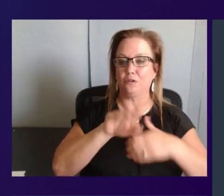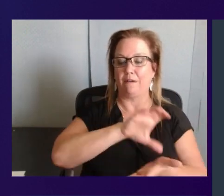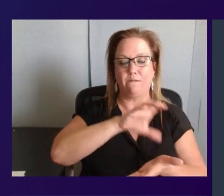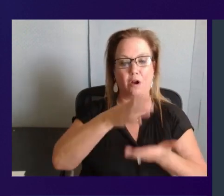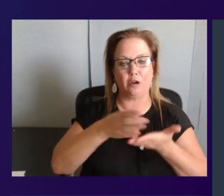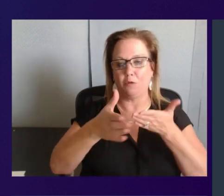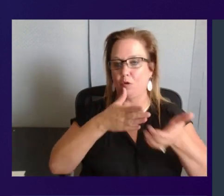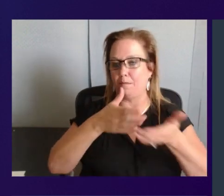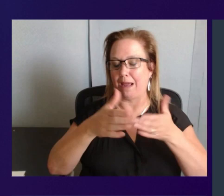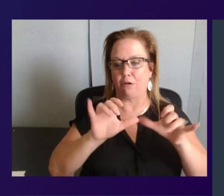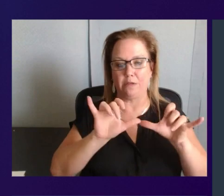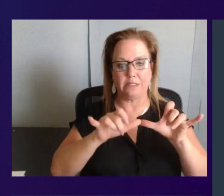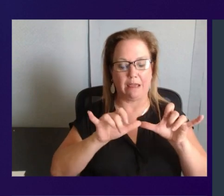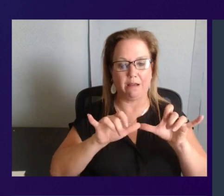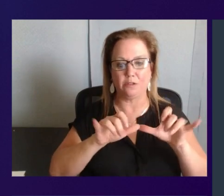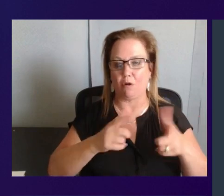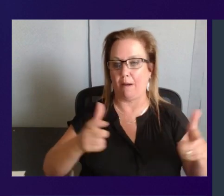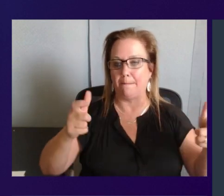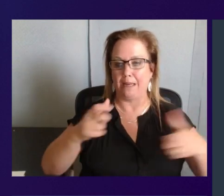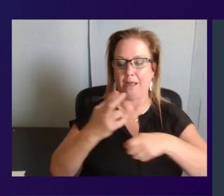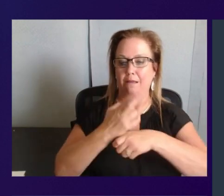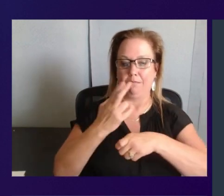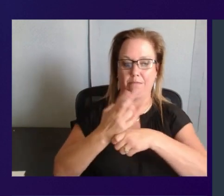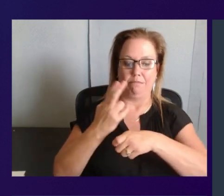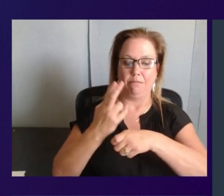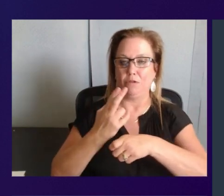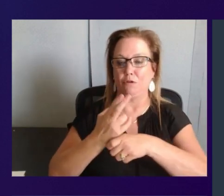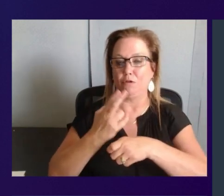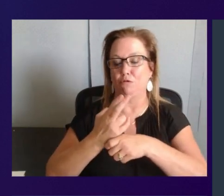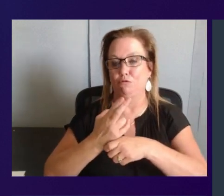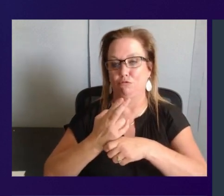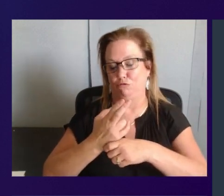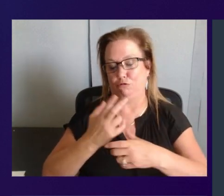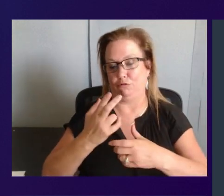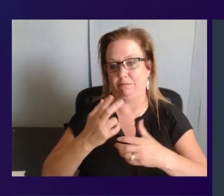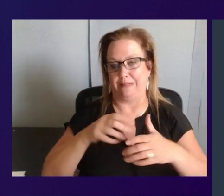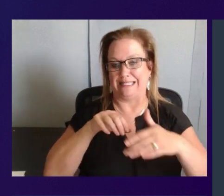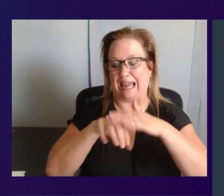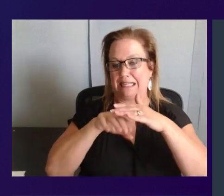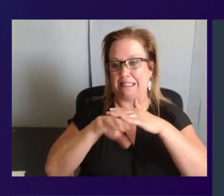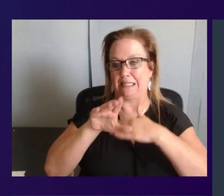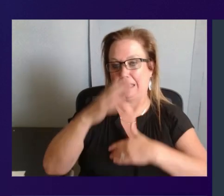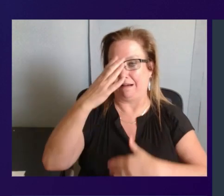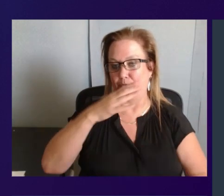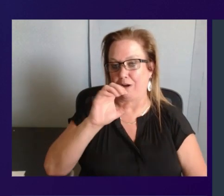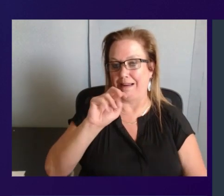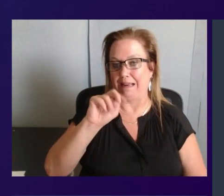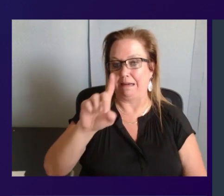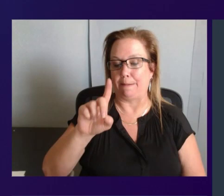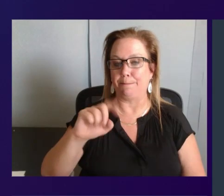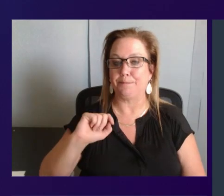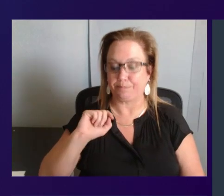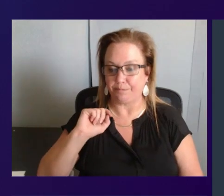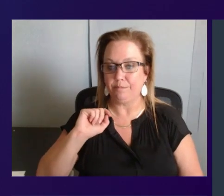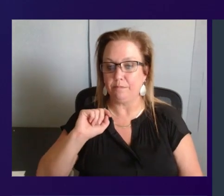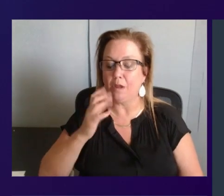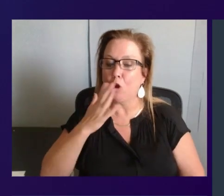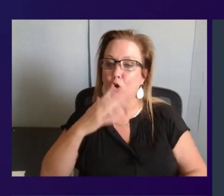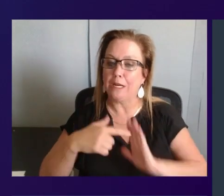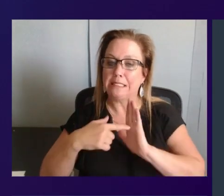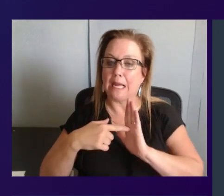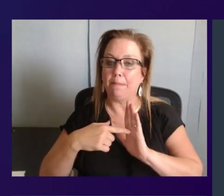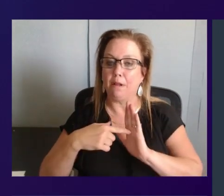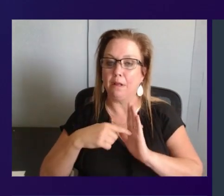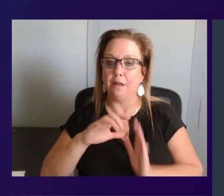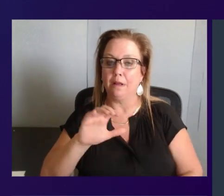application scales or no matter how big the user base gets that's accessing that front end. A good example of this is